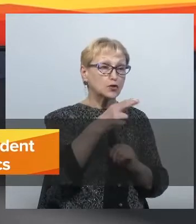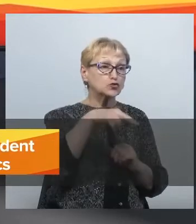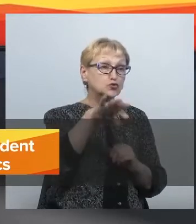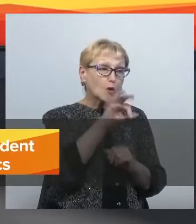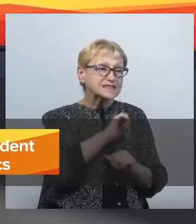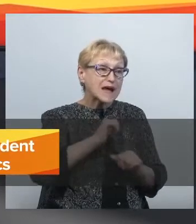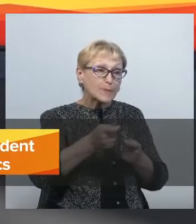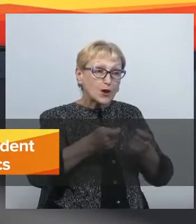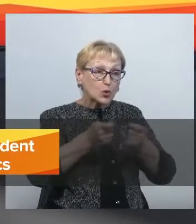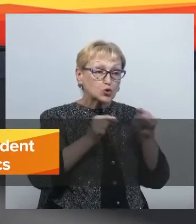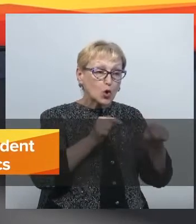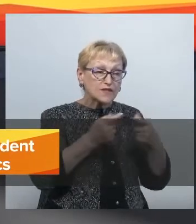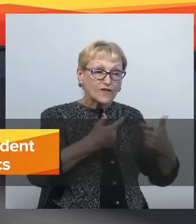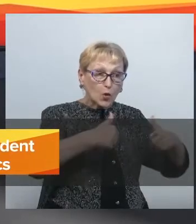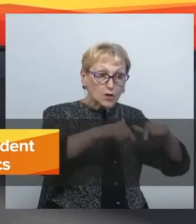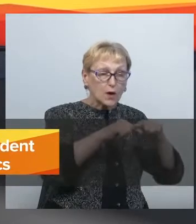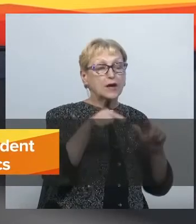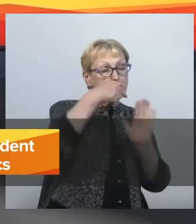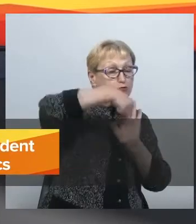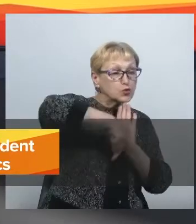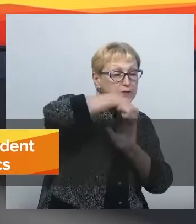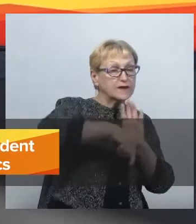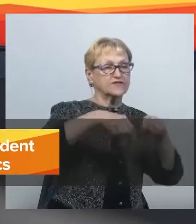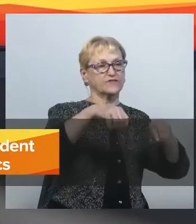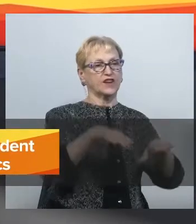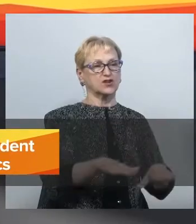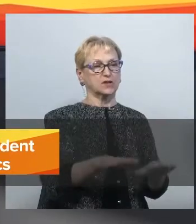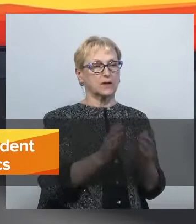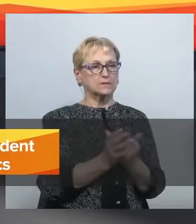the media to the regulatory body, and this